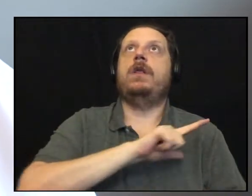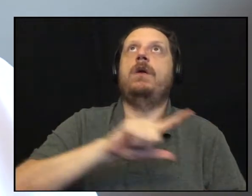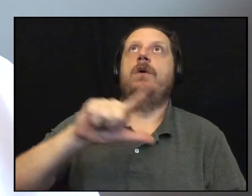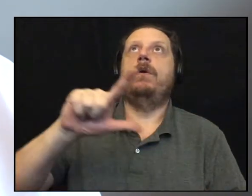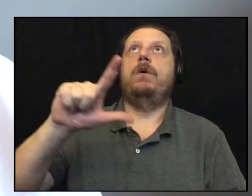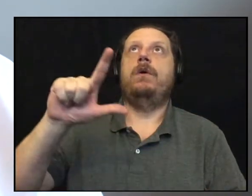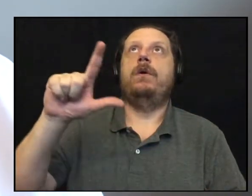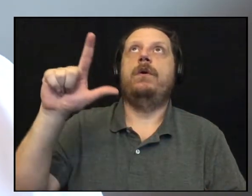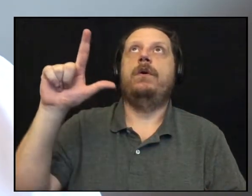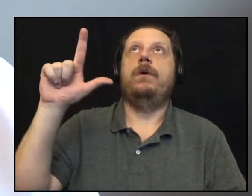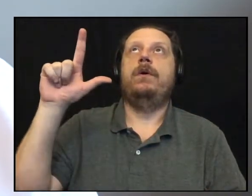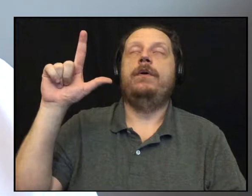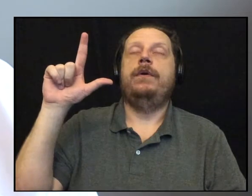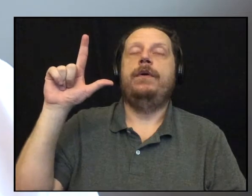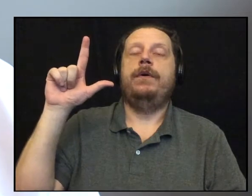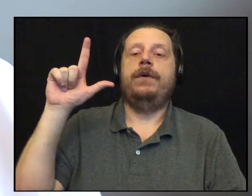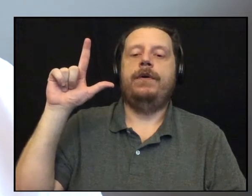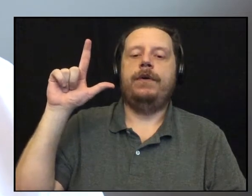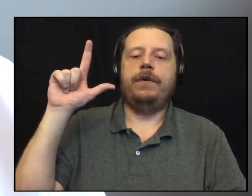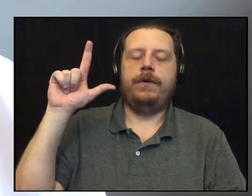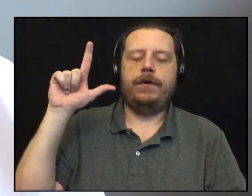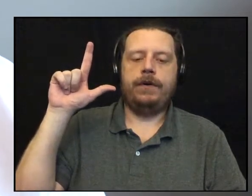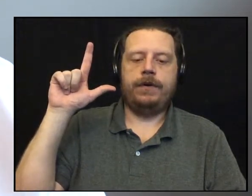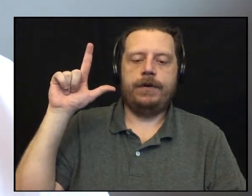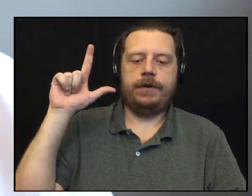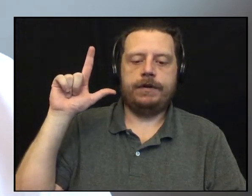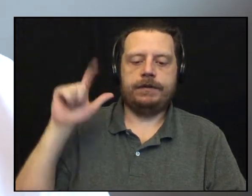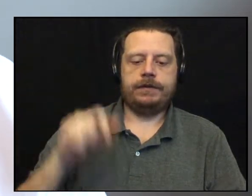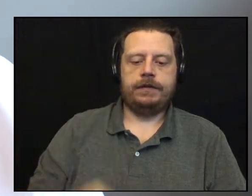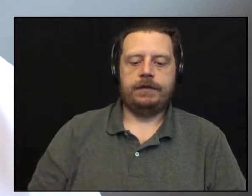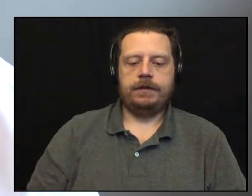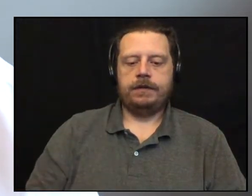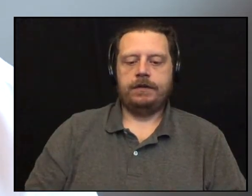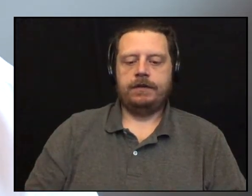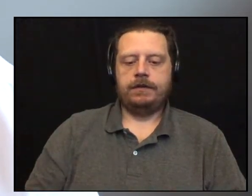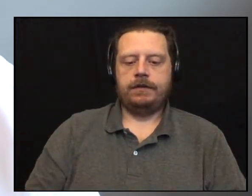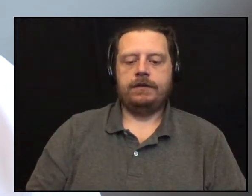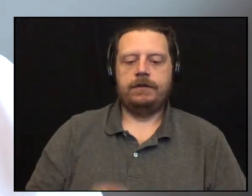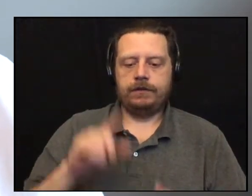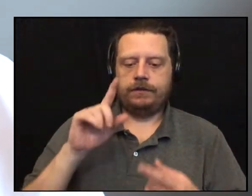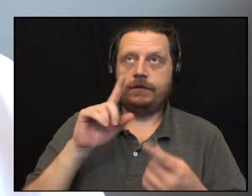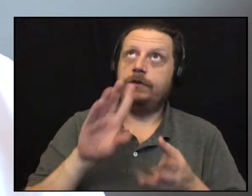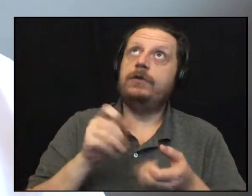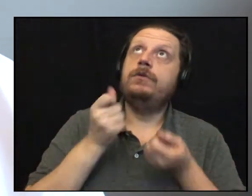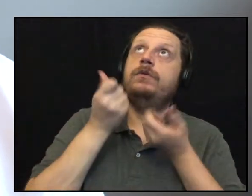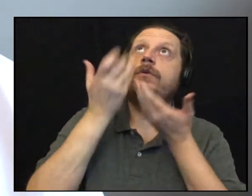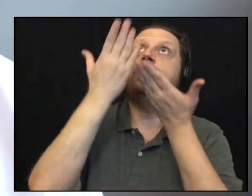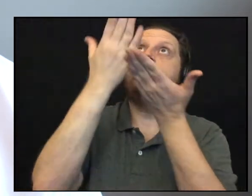To the Lord.